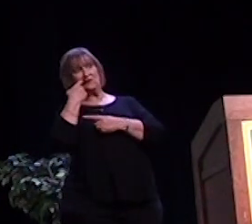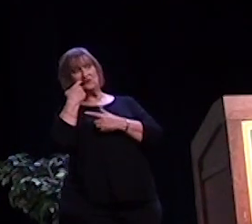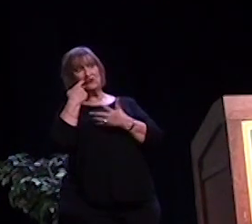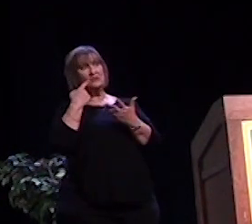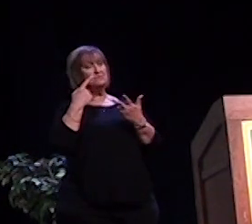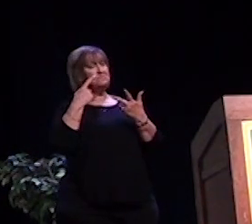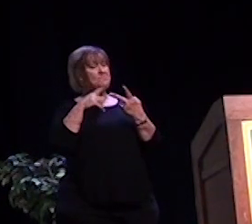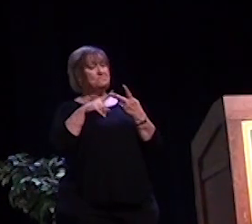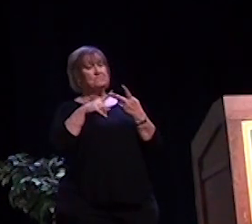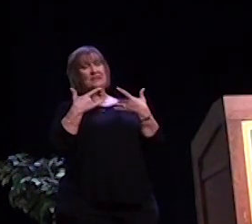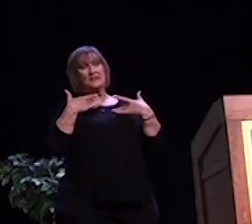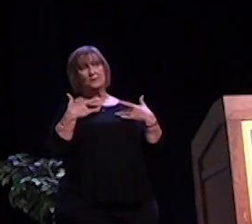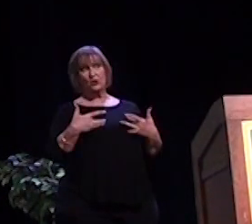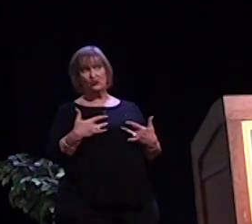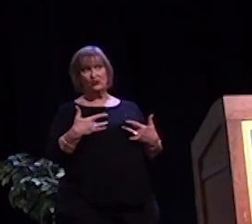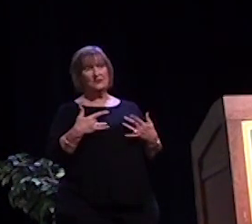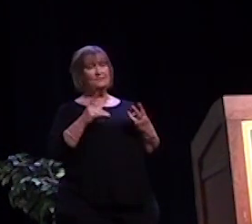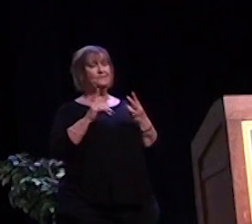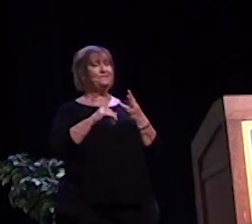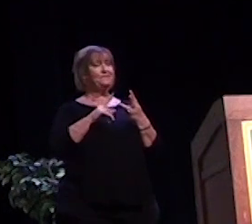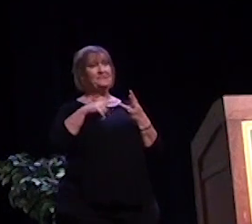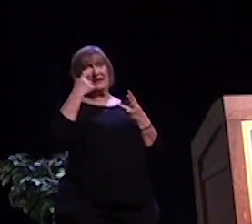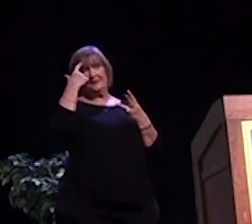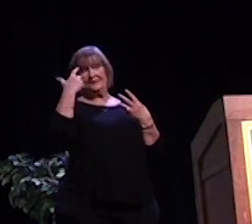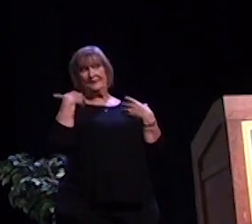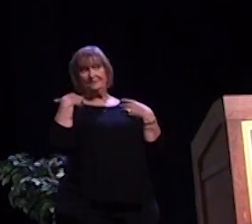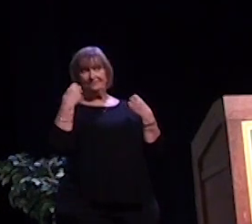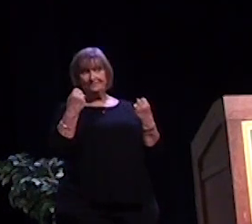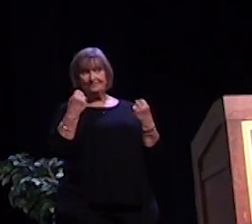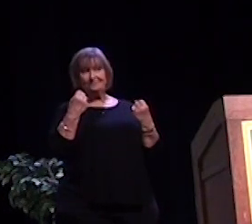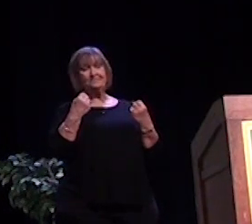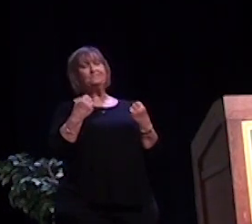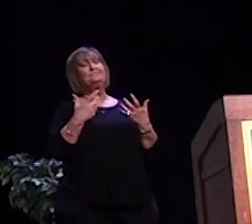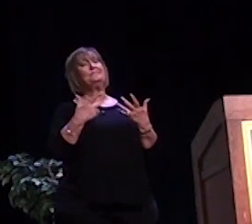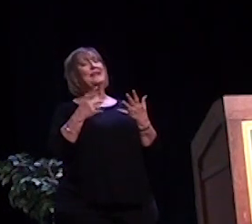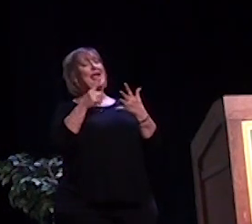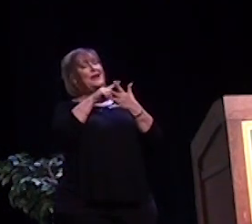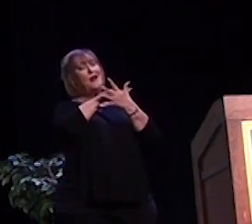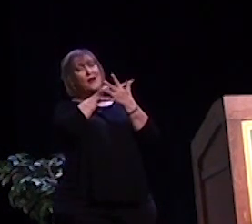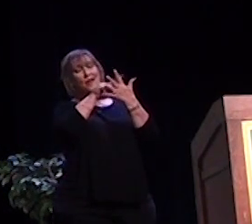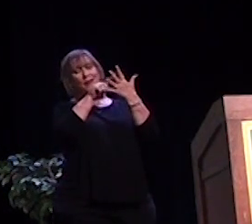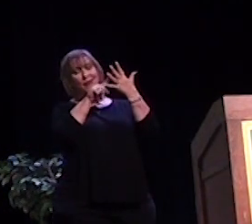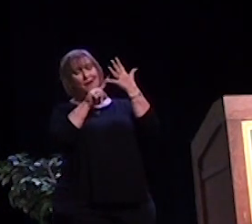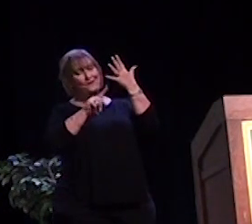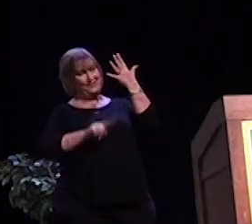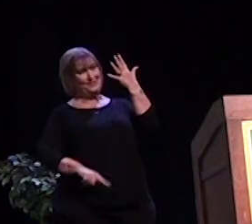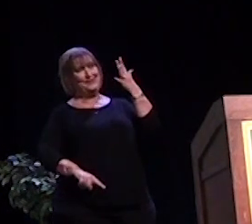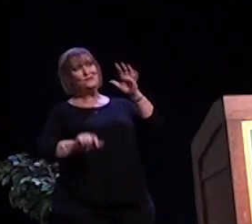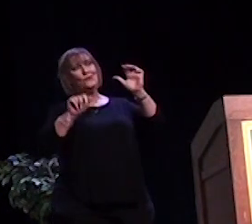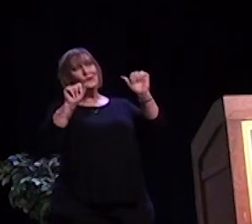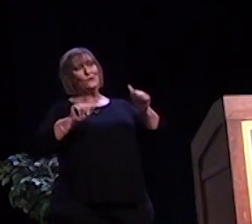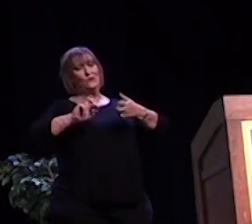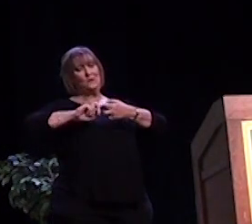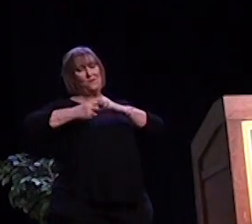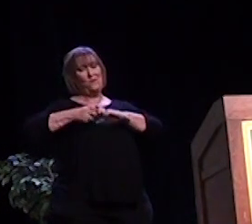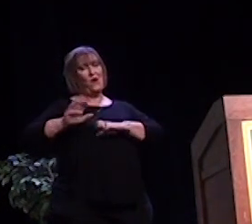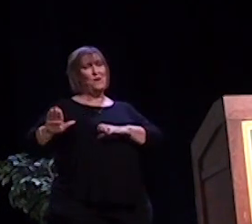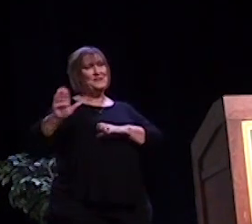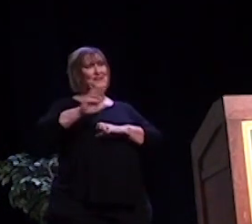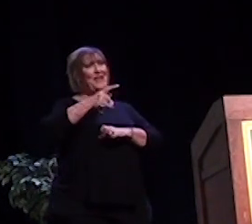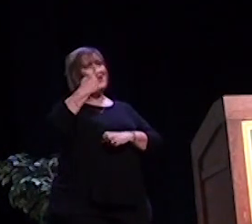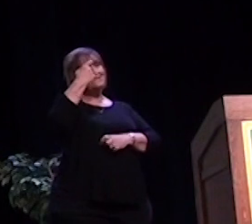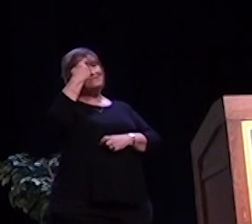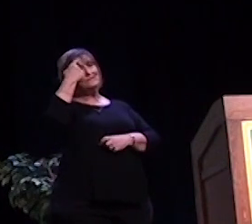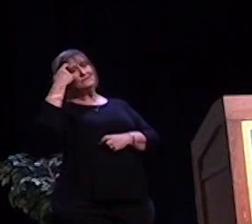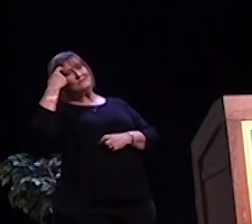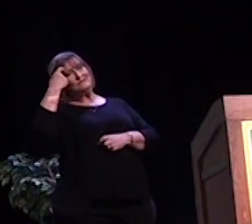They're suffering from depression as a minimum, right? It also is a gamut of things that, of trauma that we're trying